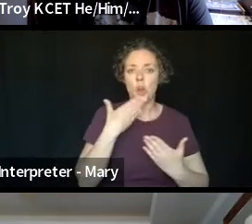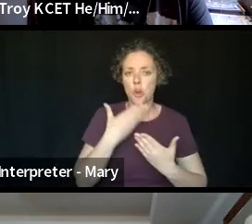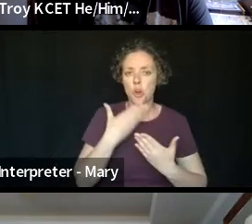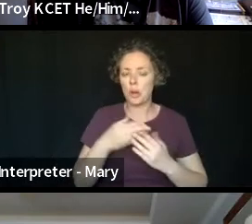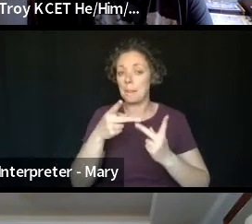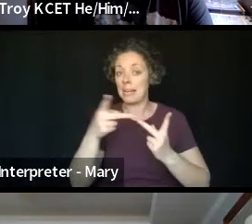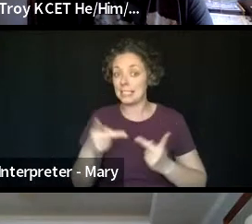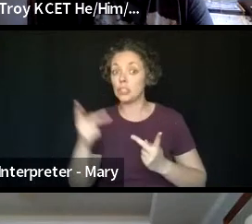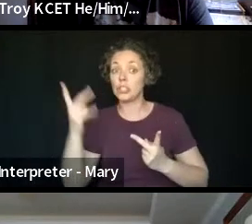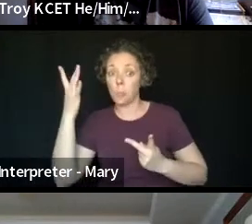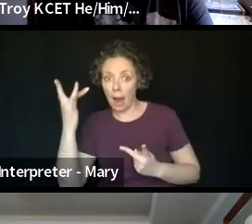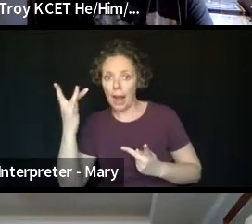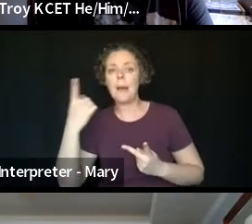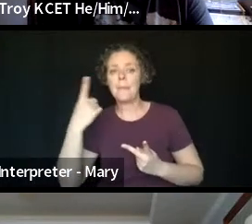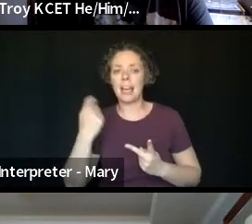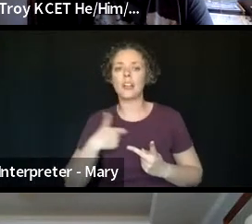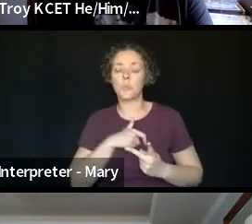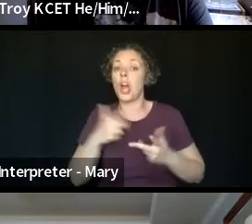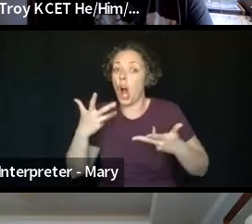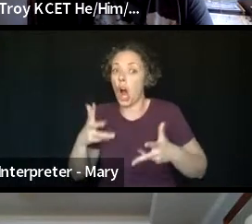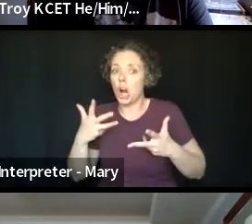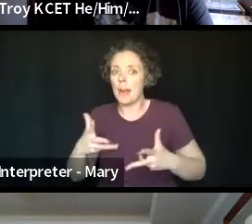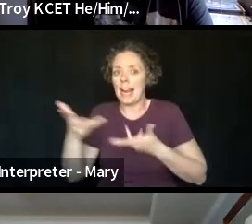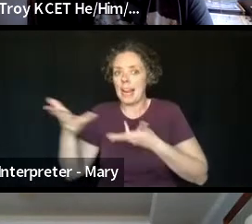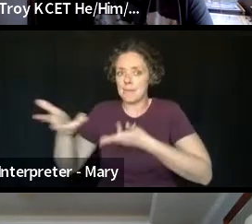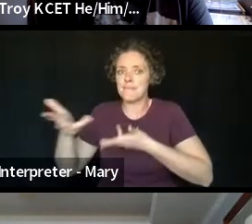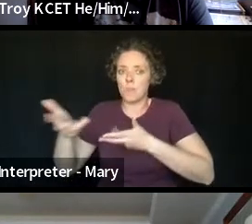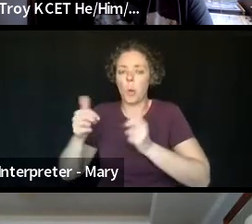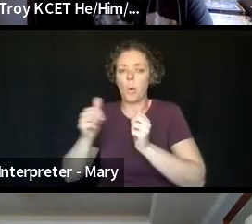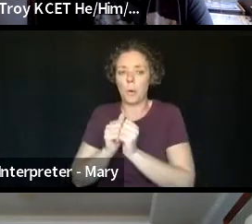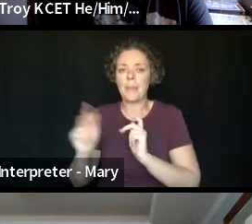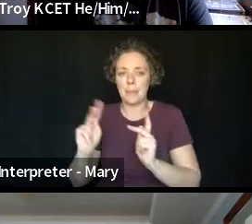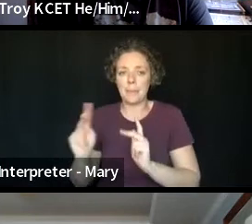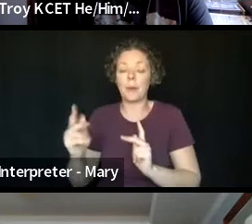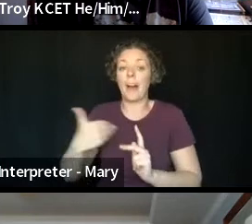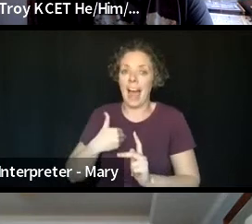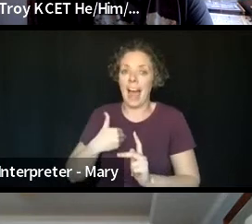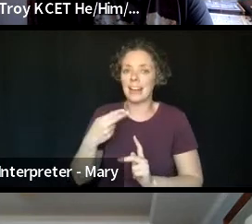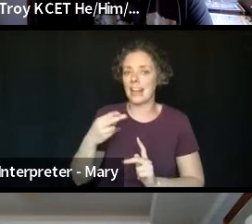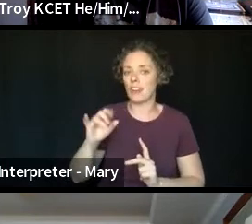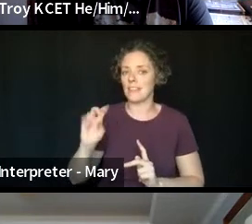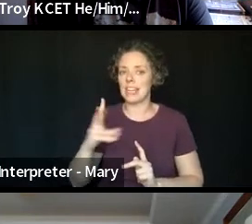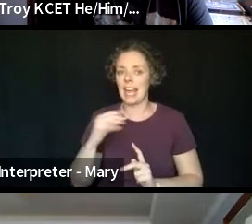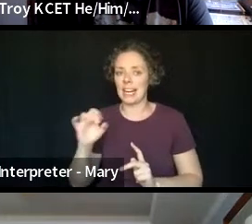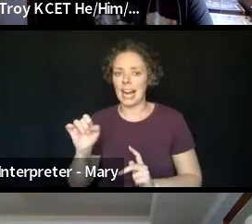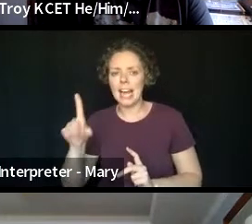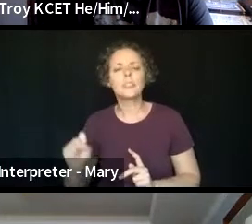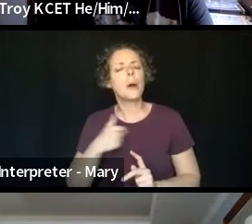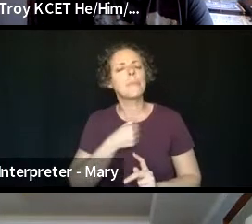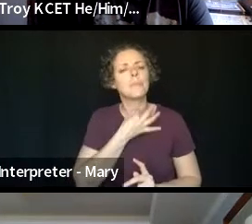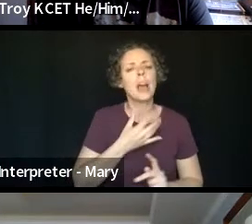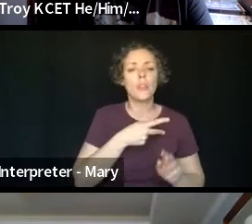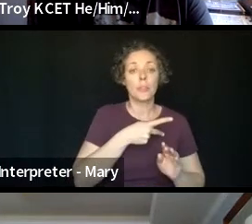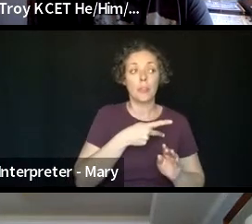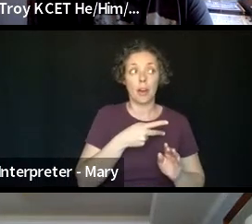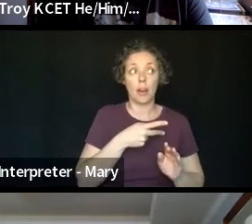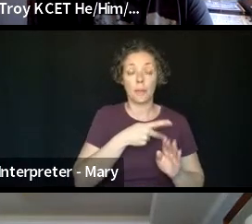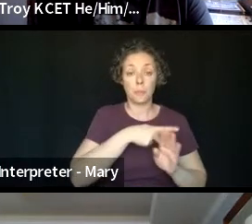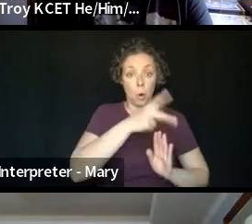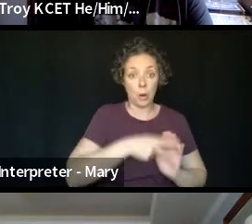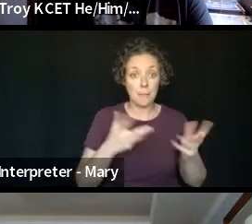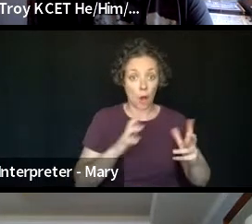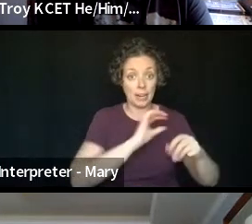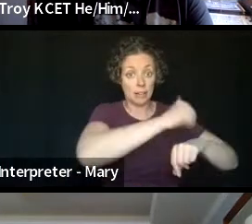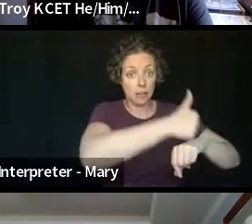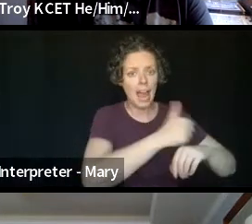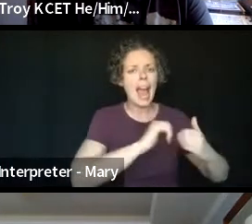were previously engaged with people who had HIV and AIDS. So I'm wondering how the programming that was pre-existing, how were we able to leverage that into